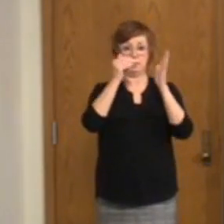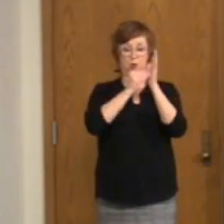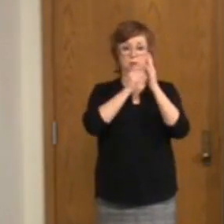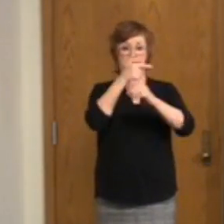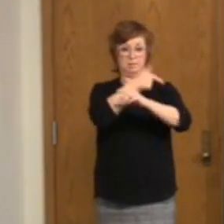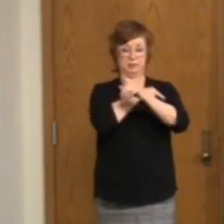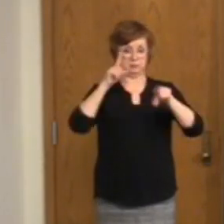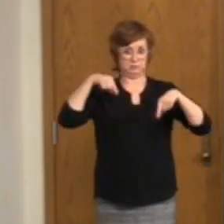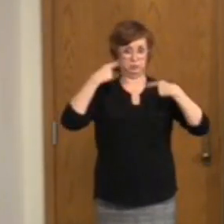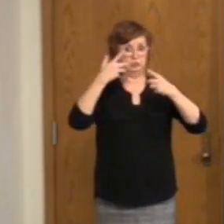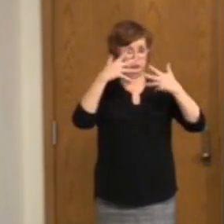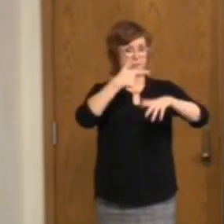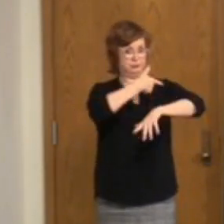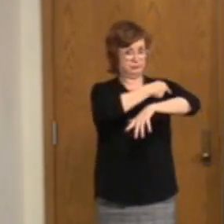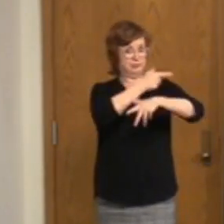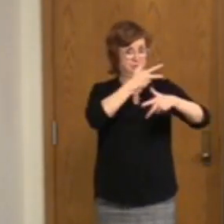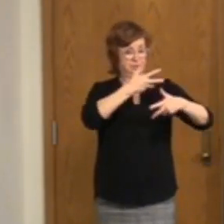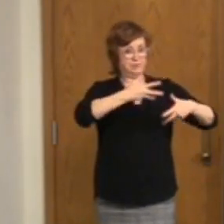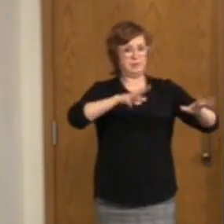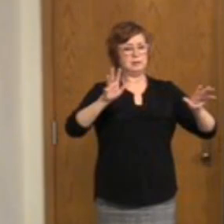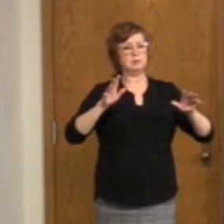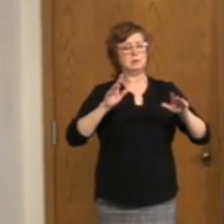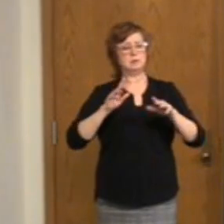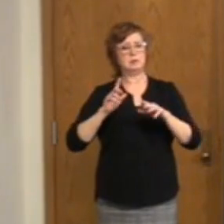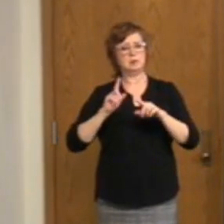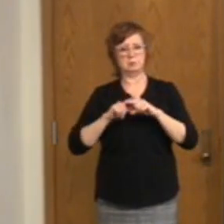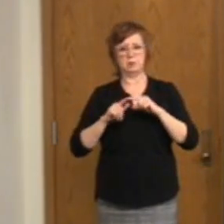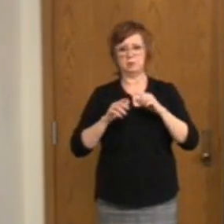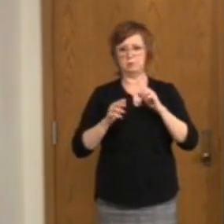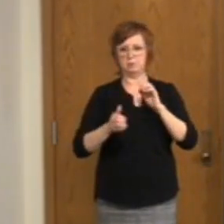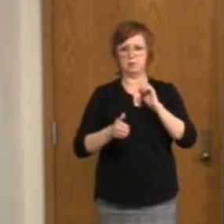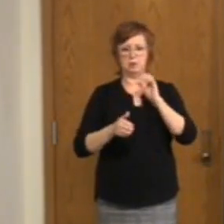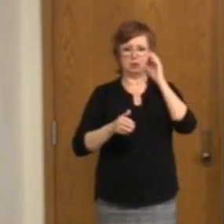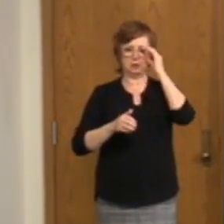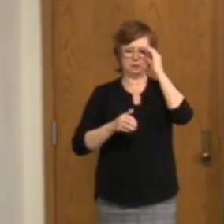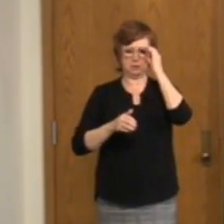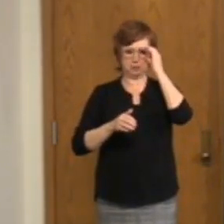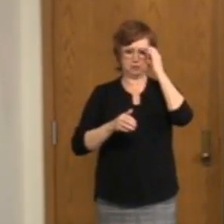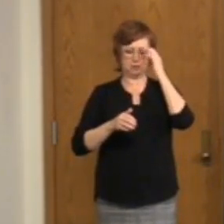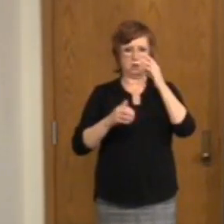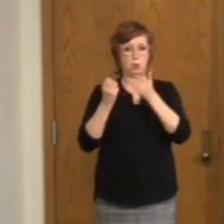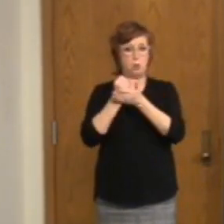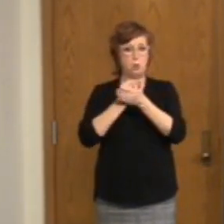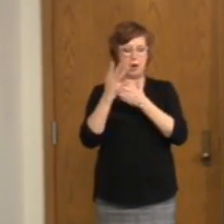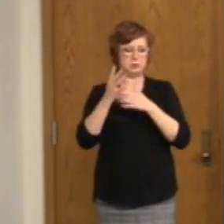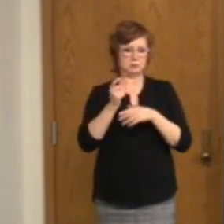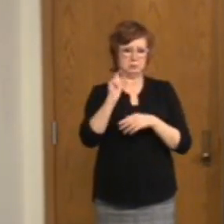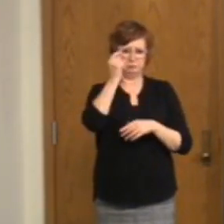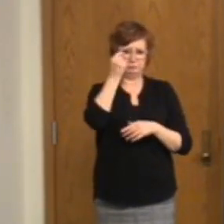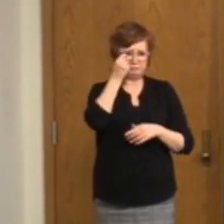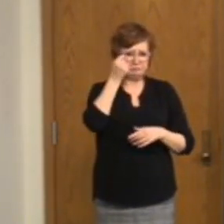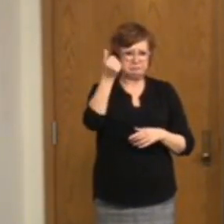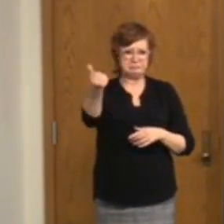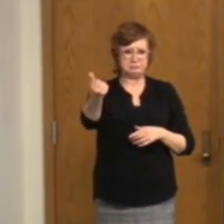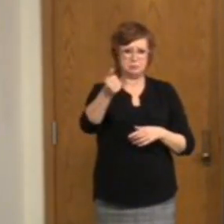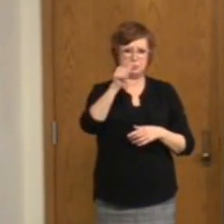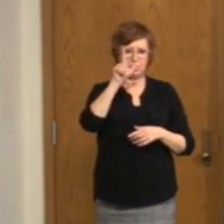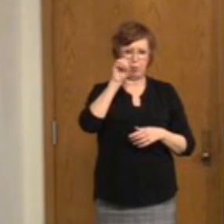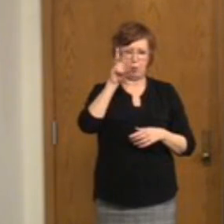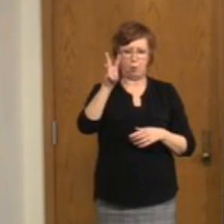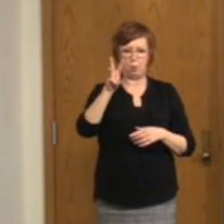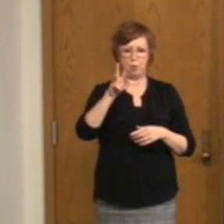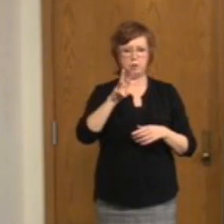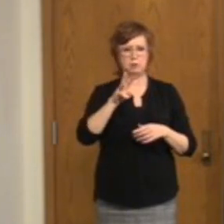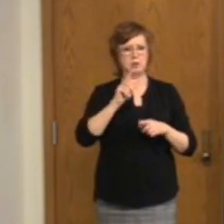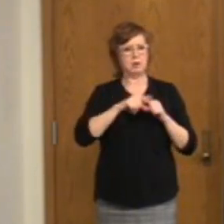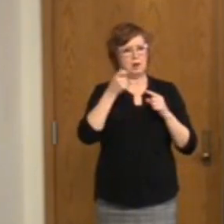vaccines, logistically challenging vaccines, Pfizer and Moderna, but once you thaw them, you do have to use them within a defined period of time, which is sometimes within